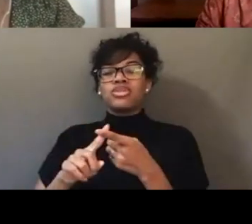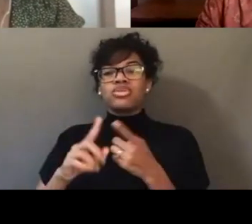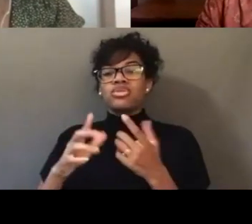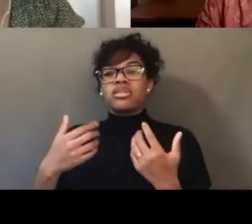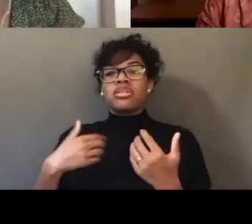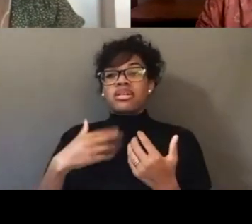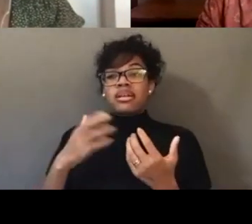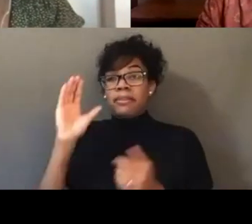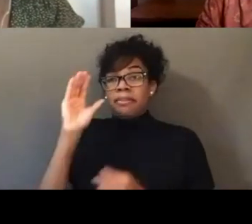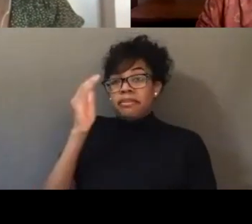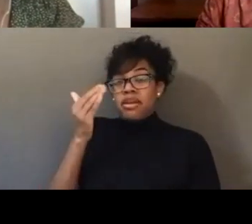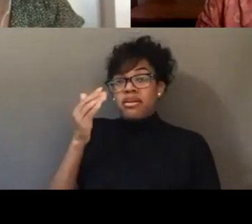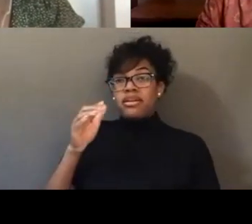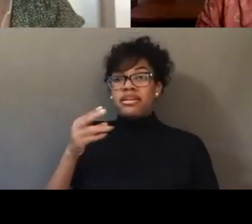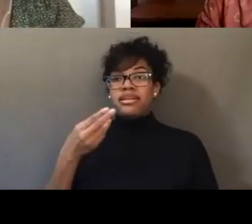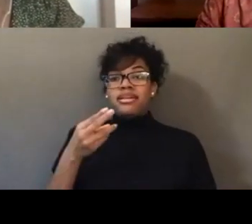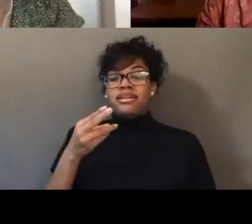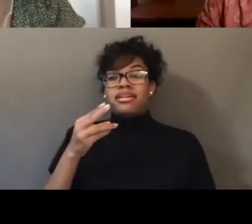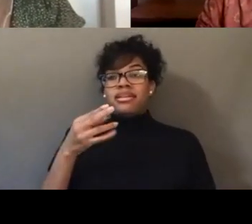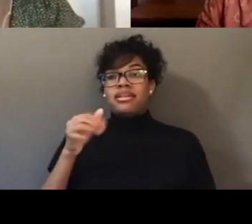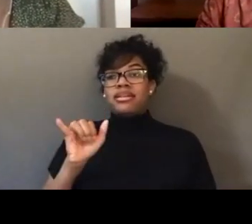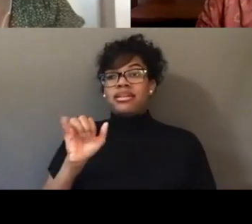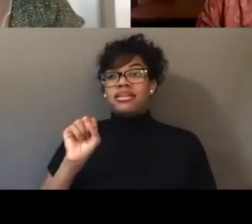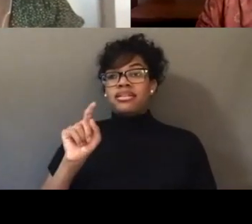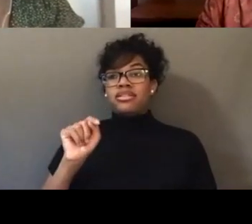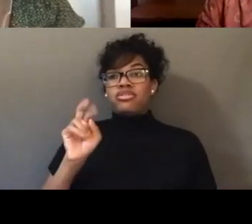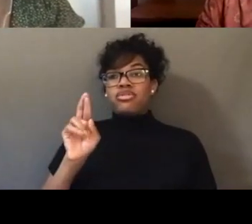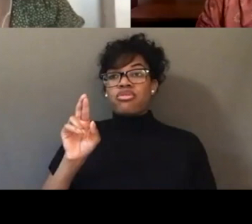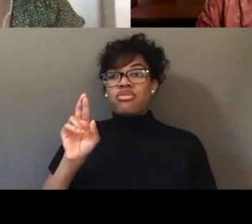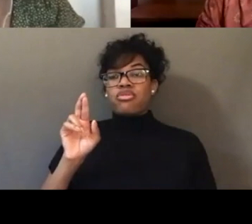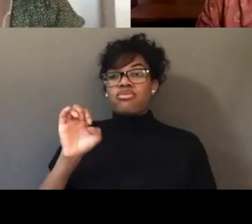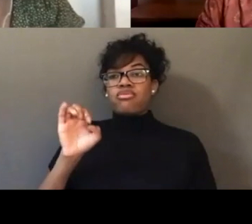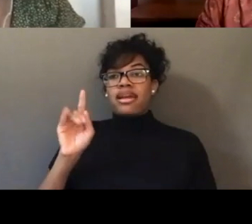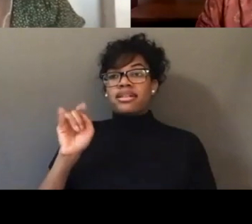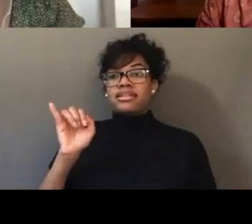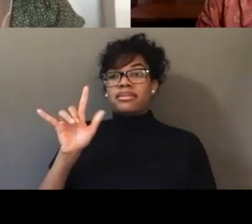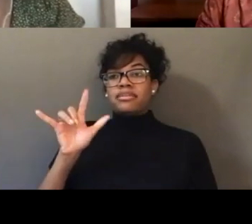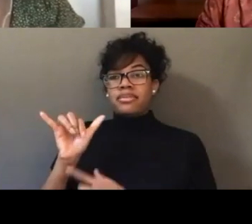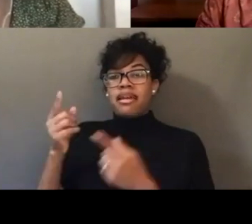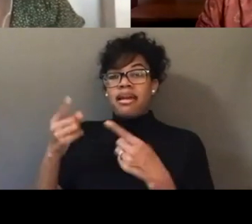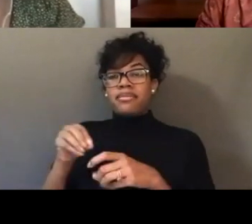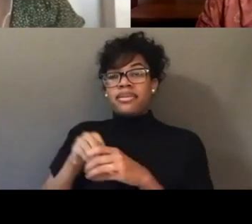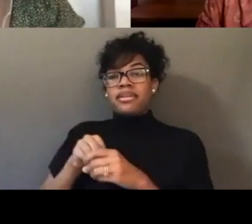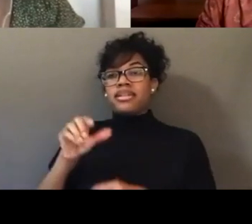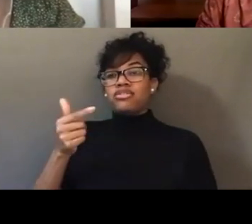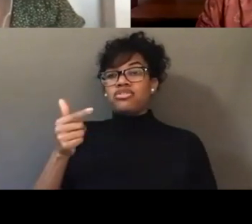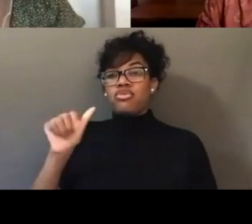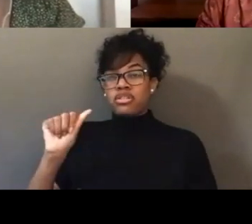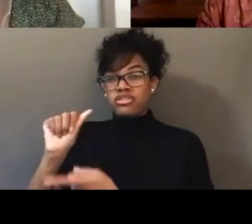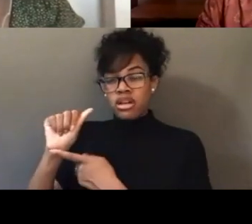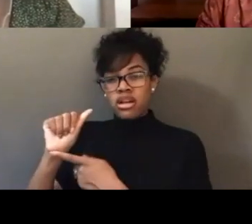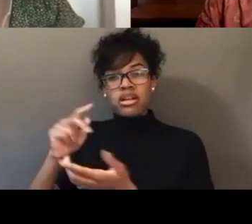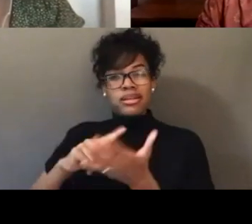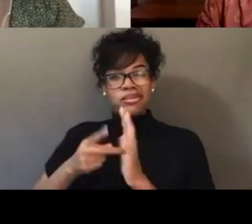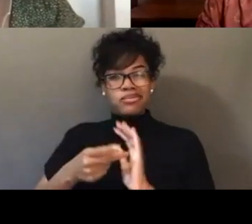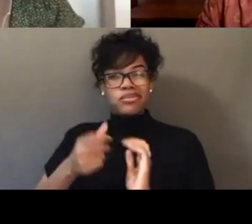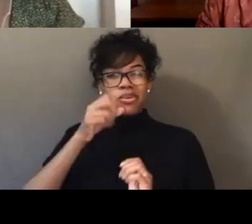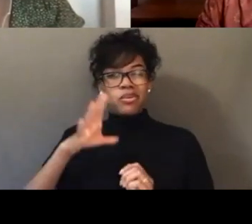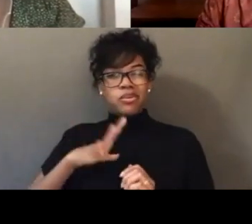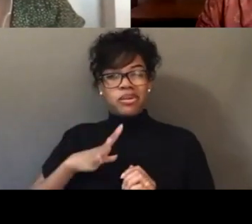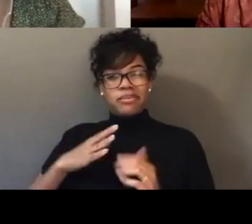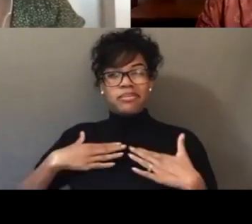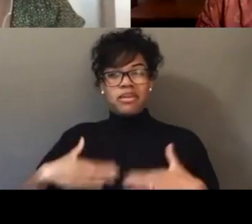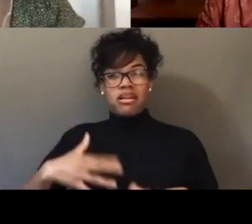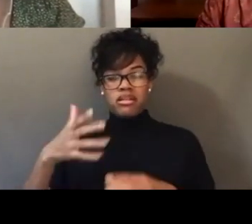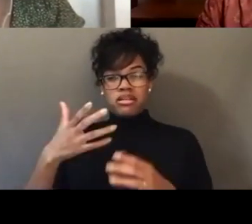happening in the ICE facility, in a particular ICE facility in Georgia. And I thought, well, that's gonna have to enter my class